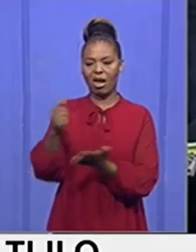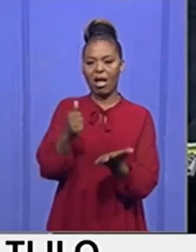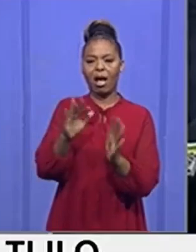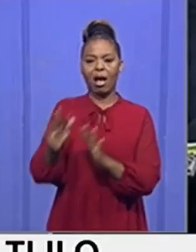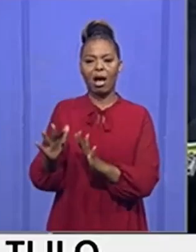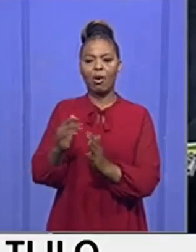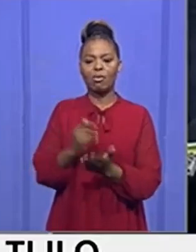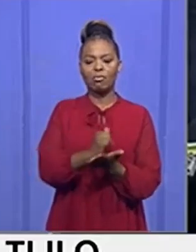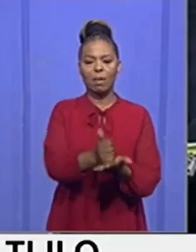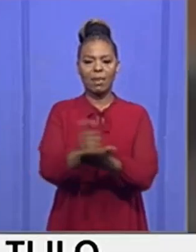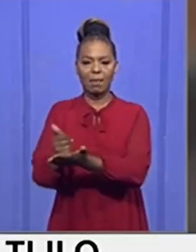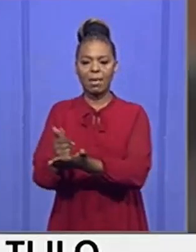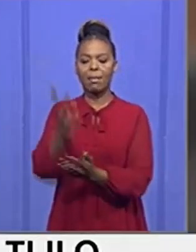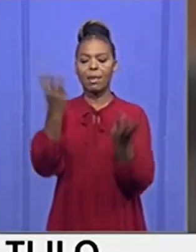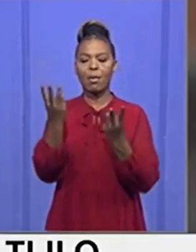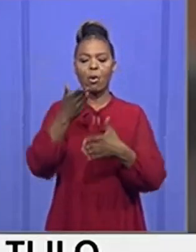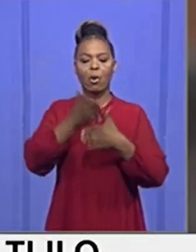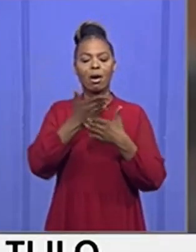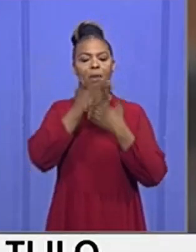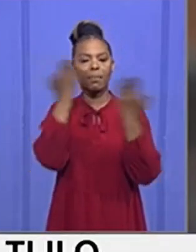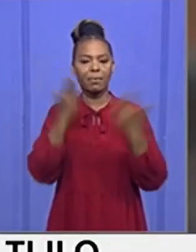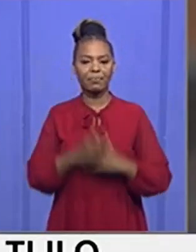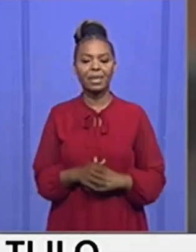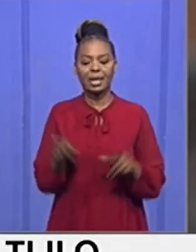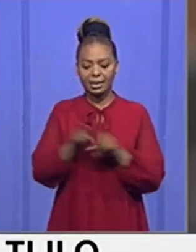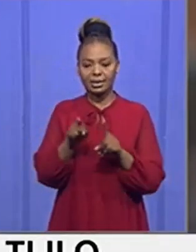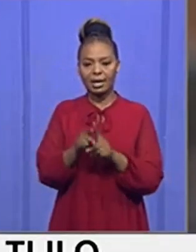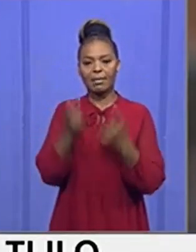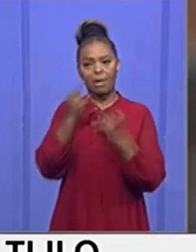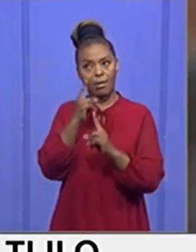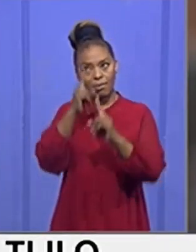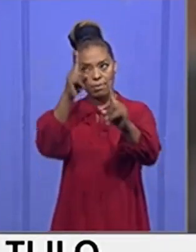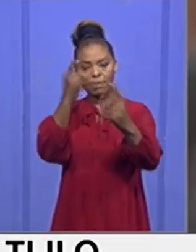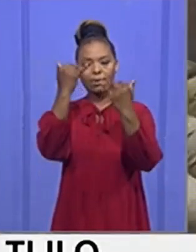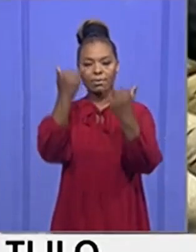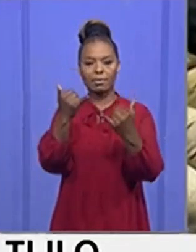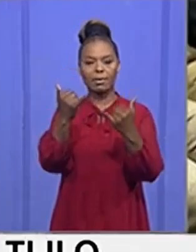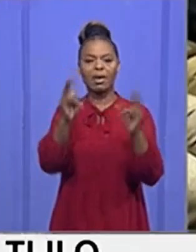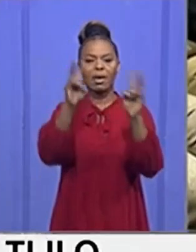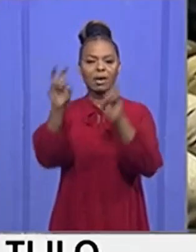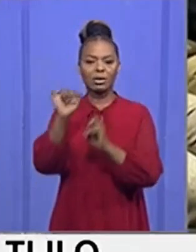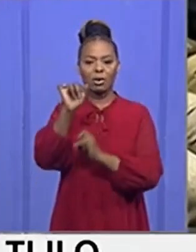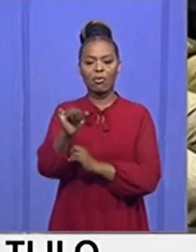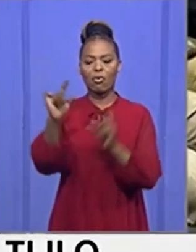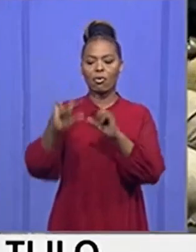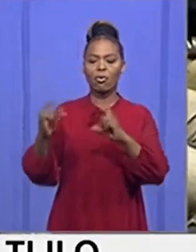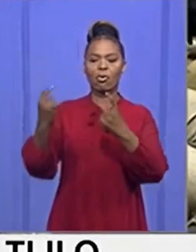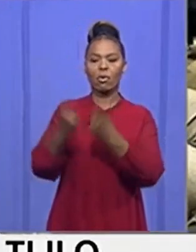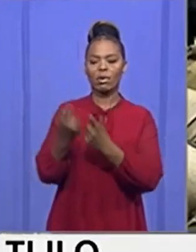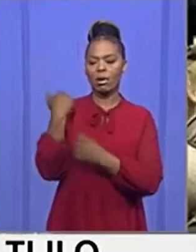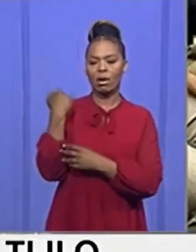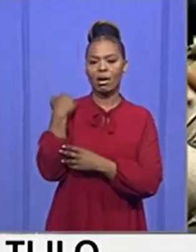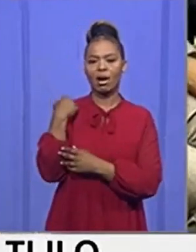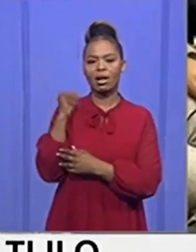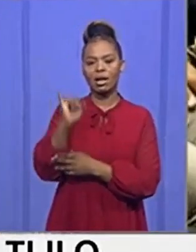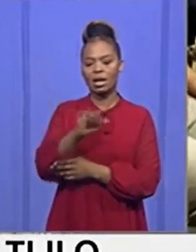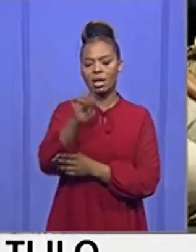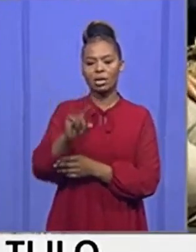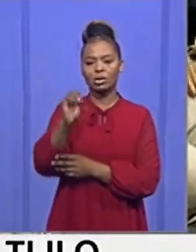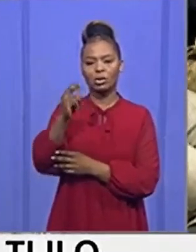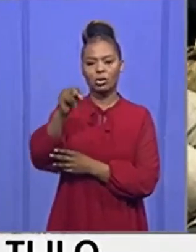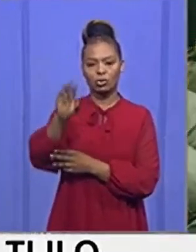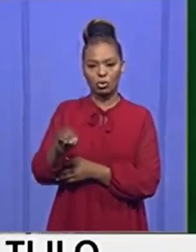sebetseng. O boetse a bolela ha moga o ikitlaleditse ho kenya sebetsong dikgothaletso tsa khomishene e neng e telwa pele ke moahlodi moholo